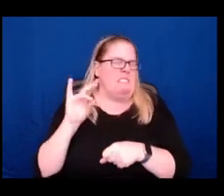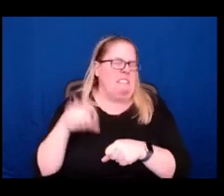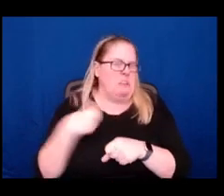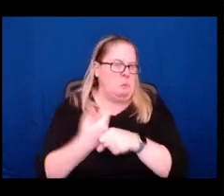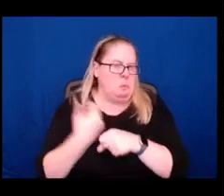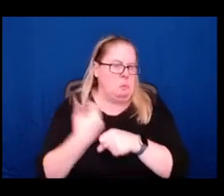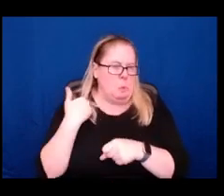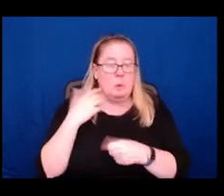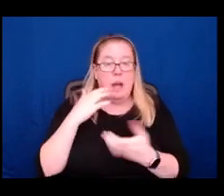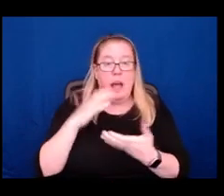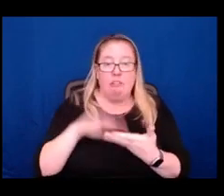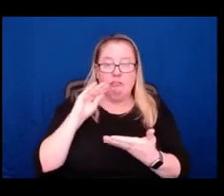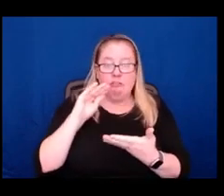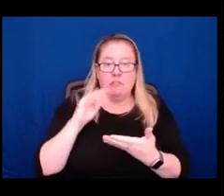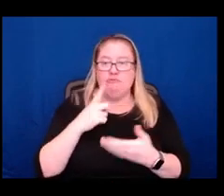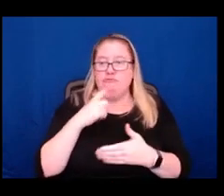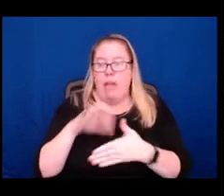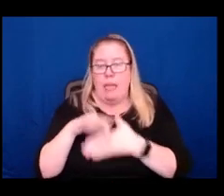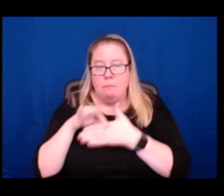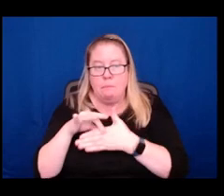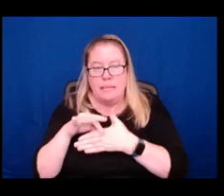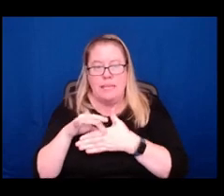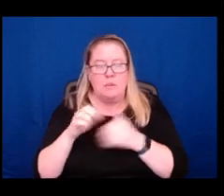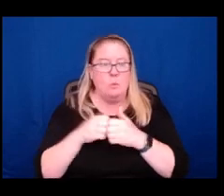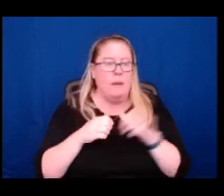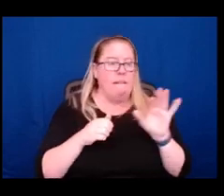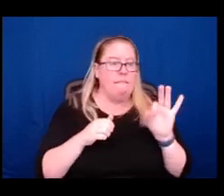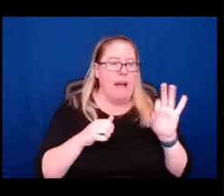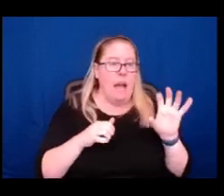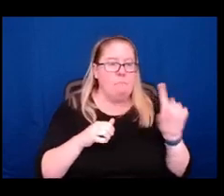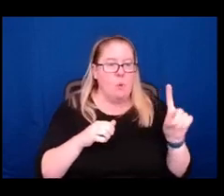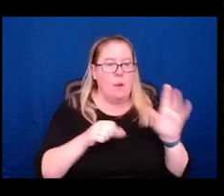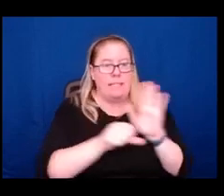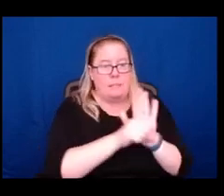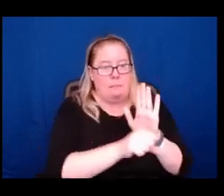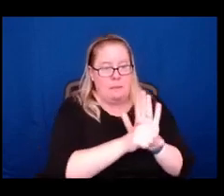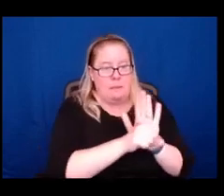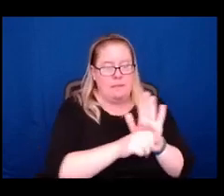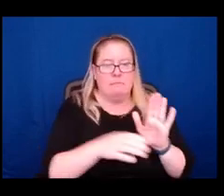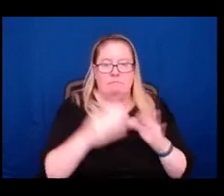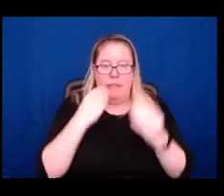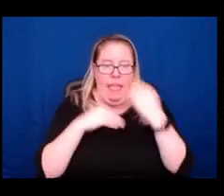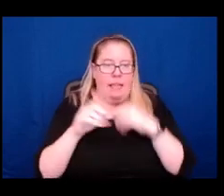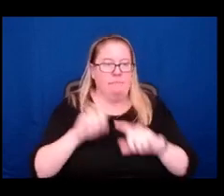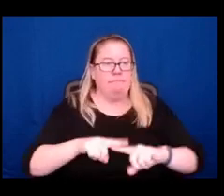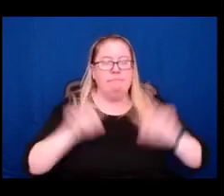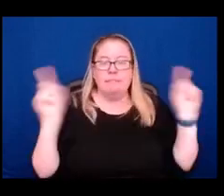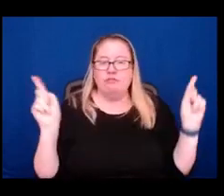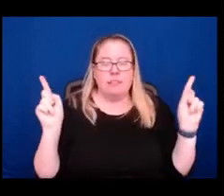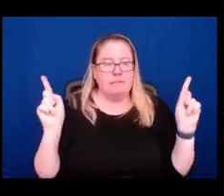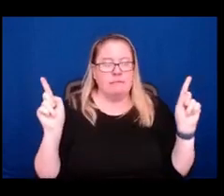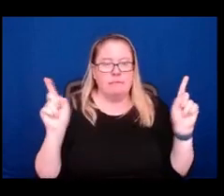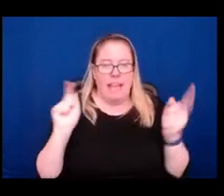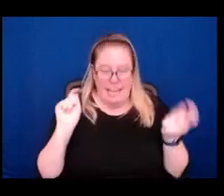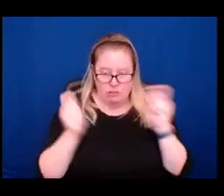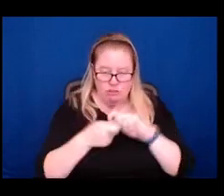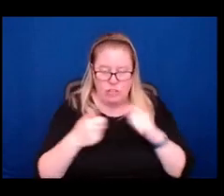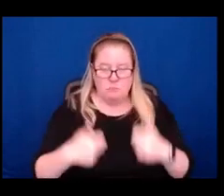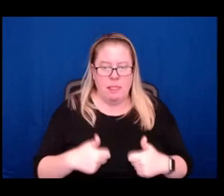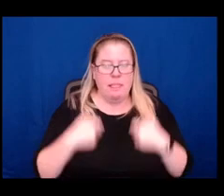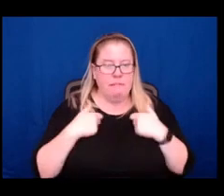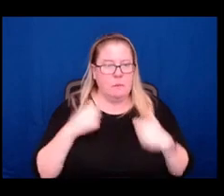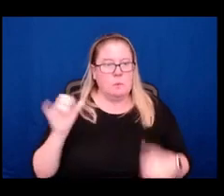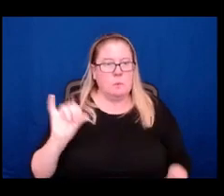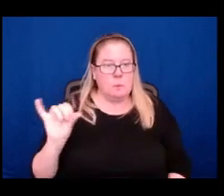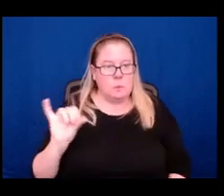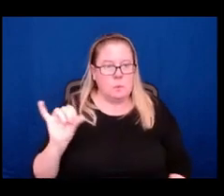of red meat with fibroid symptoms, I changed my diet and it changed my life. I was